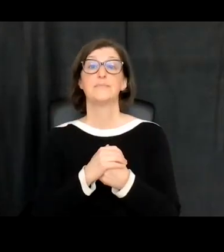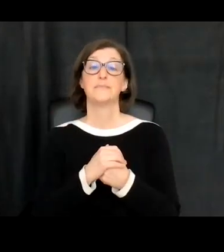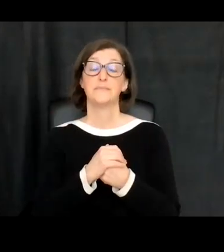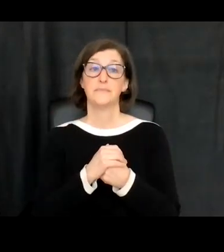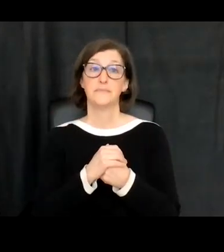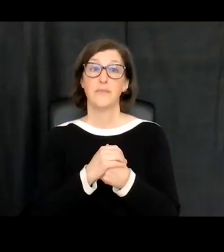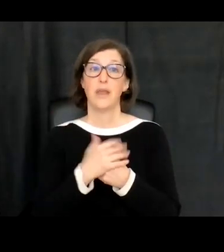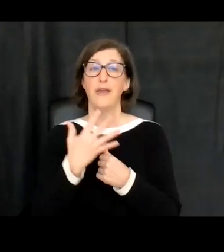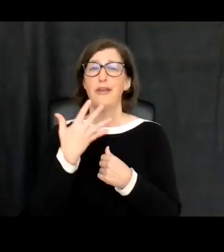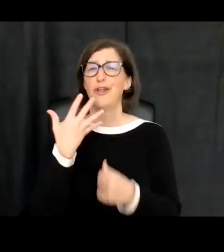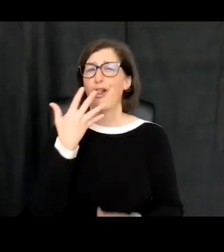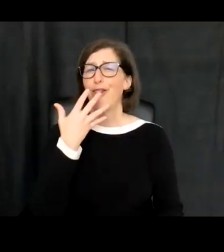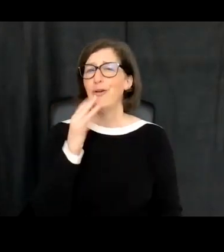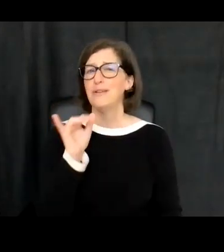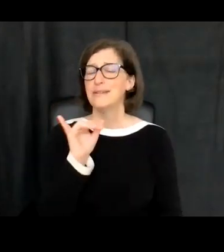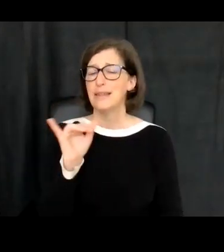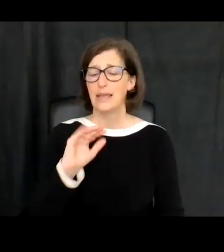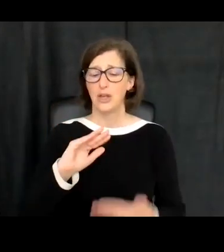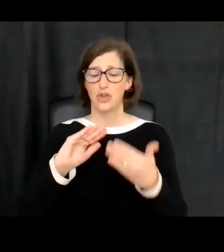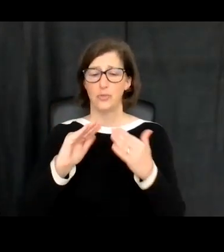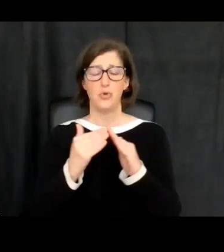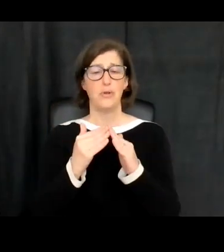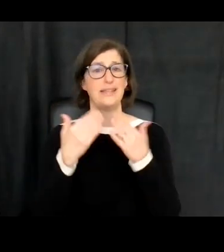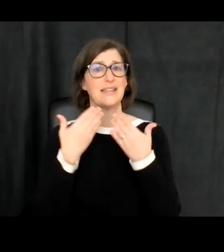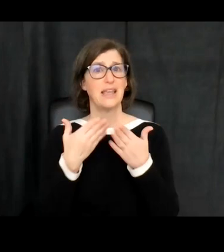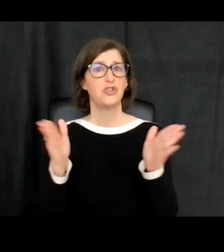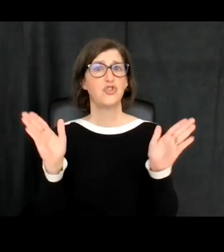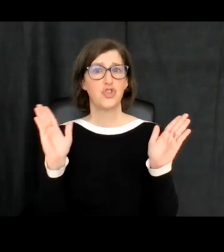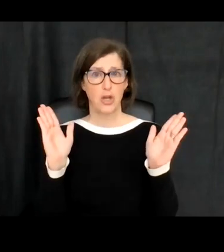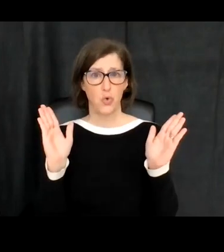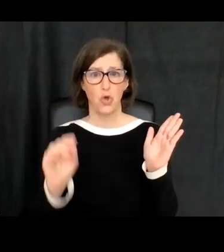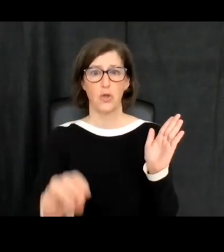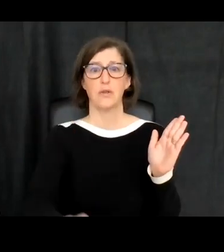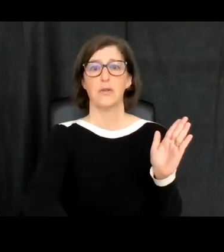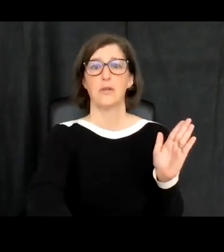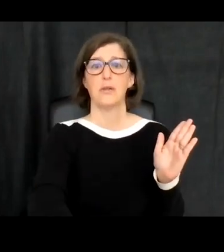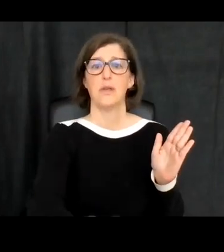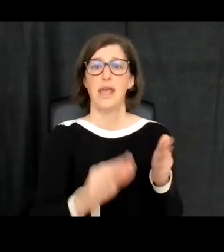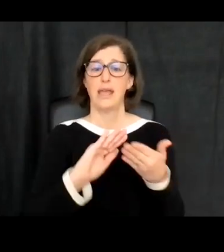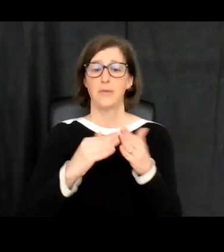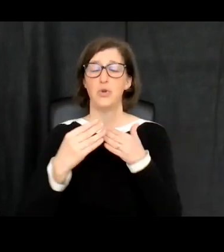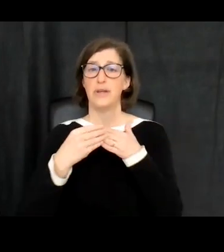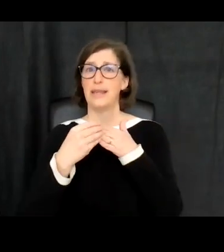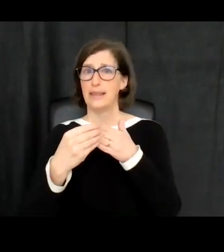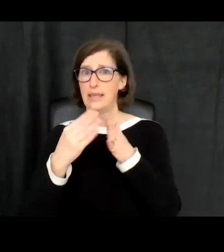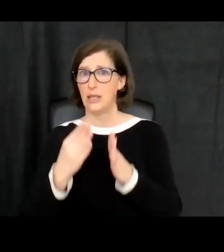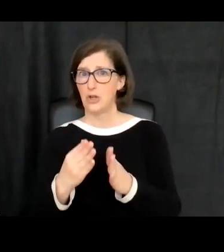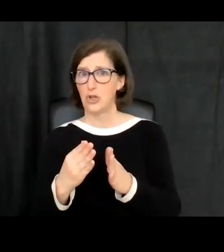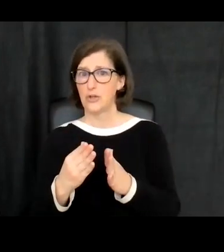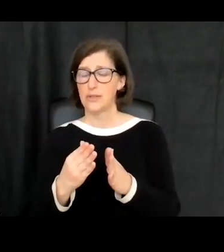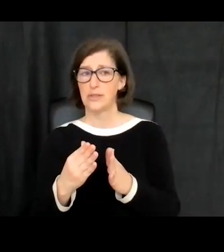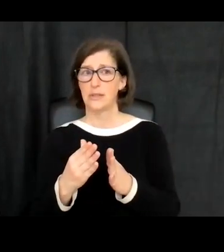it looks like the communities in general and the community leaders specifically, they simply